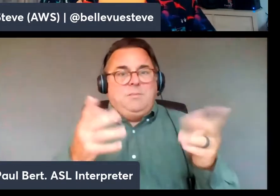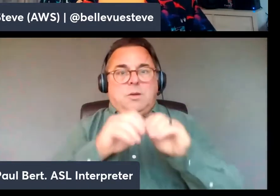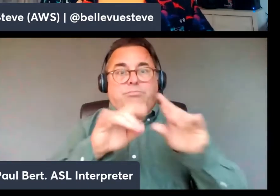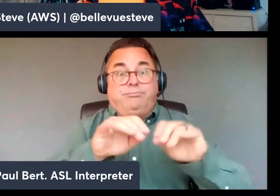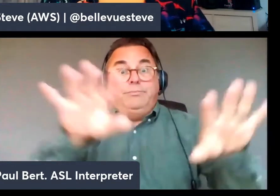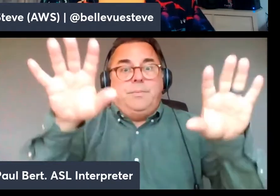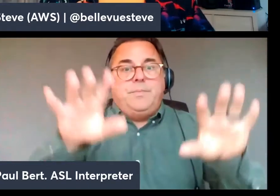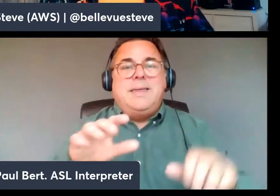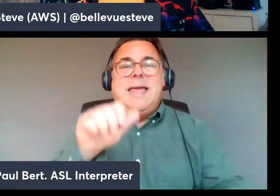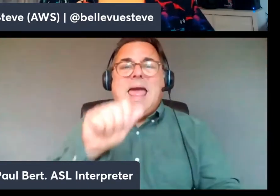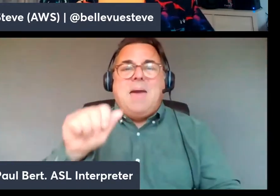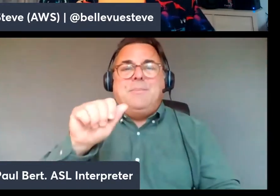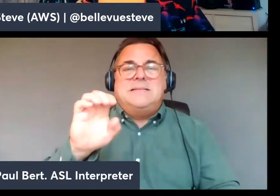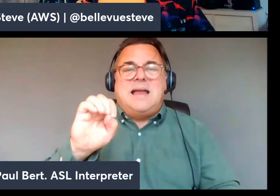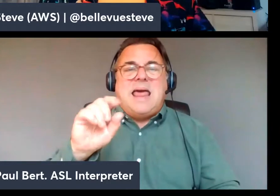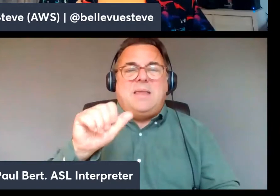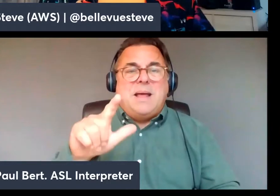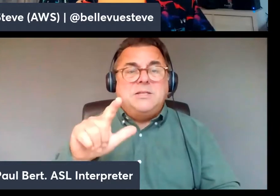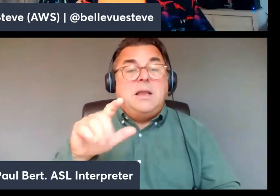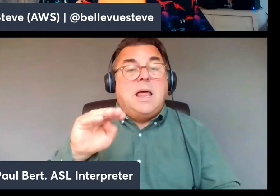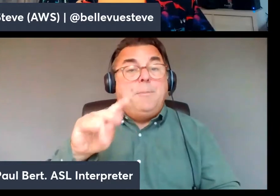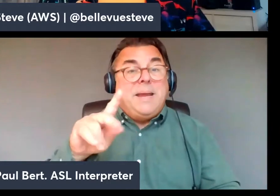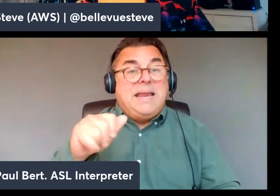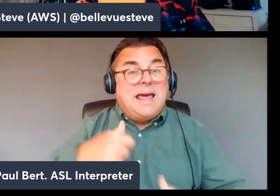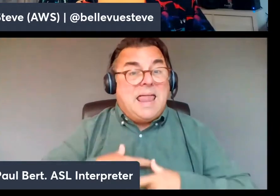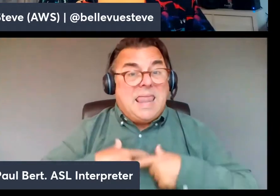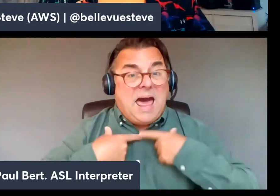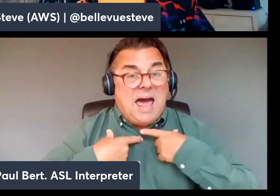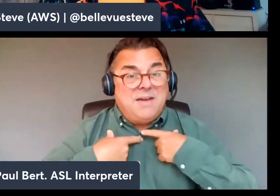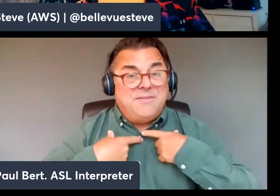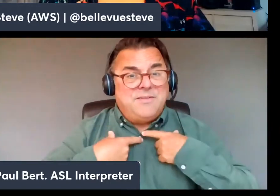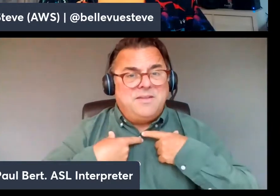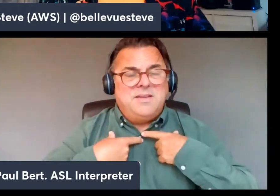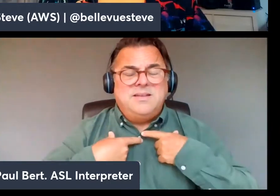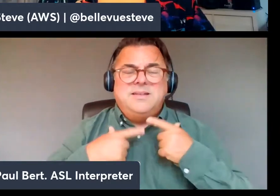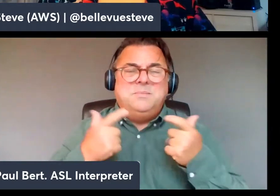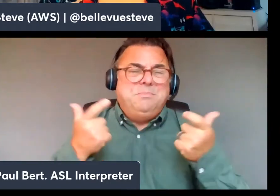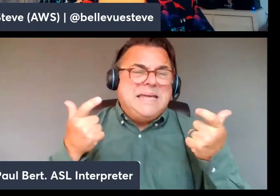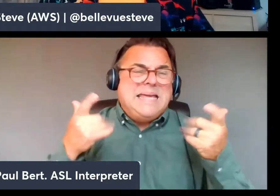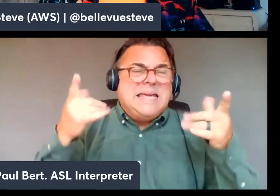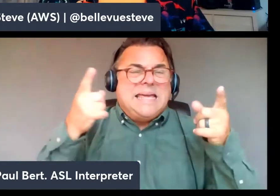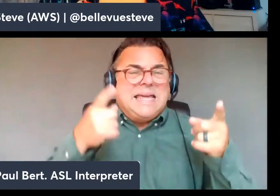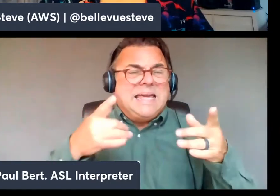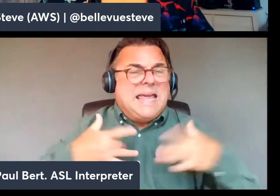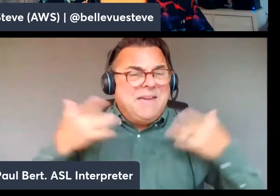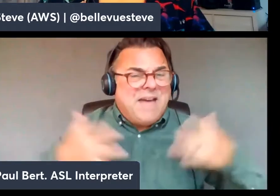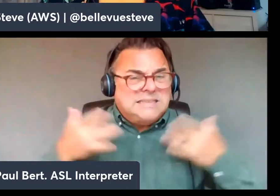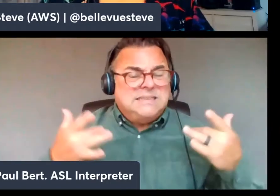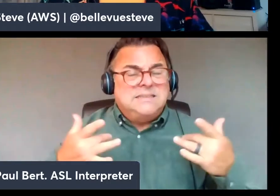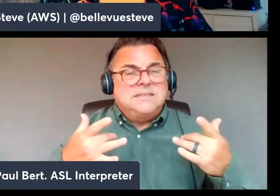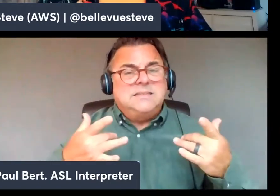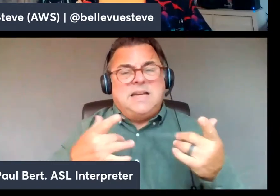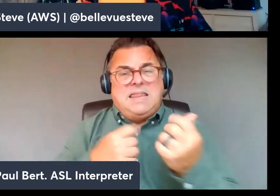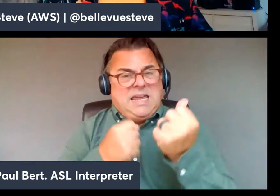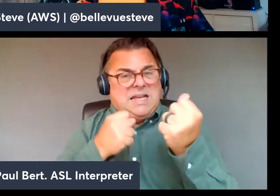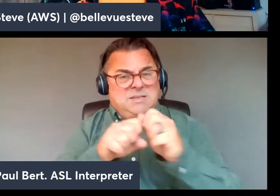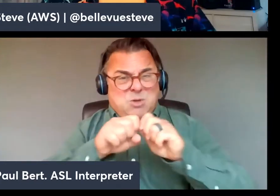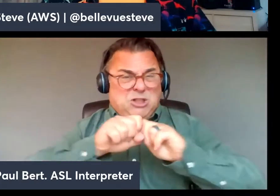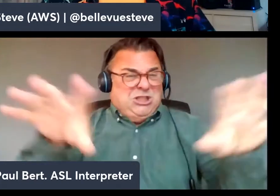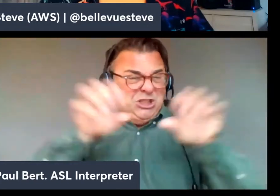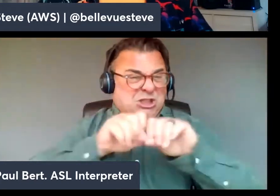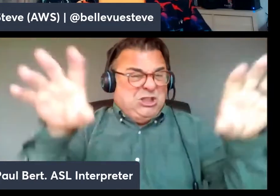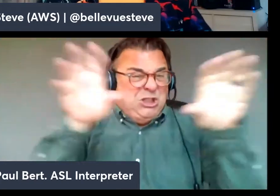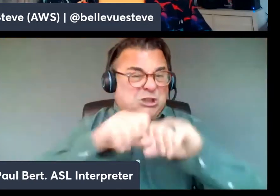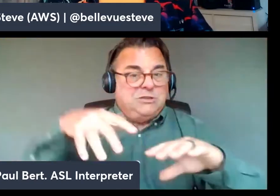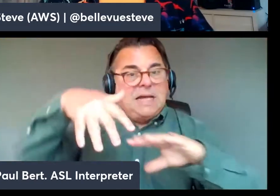know, Amazon Elemental Media Live, for example, does these huge events and is able to support that. So you can embed